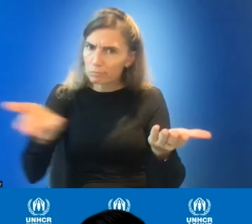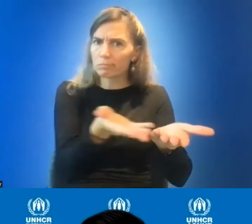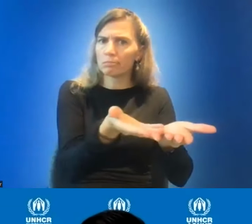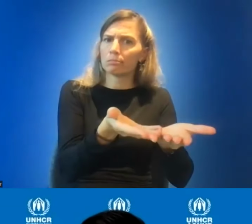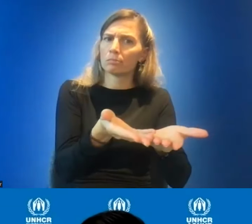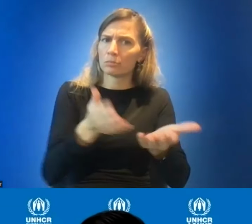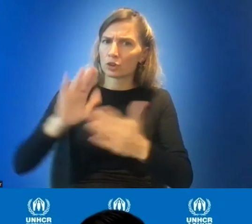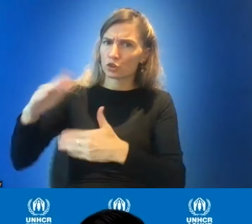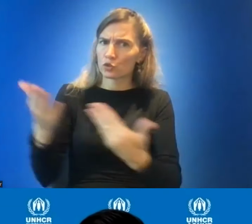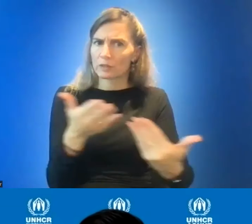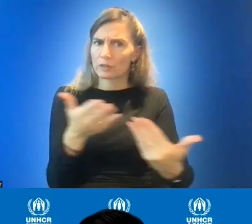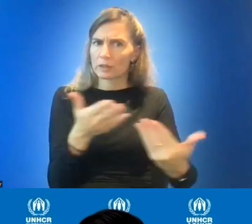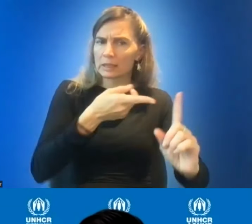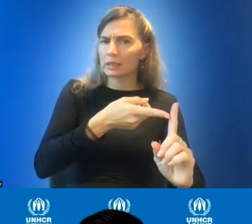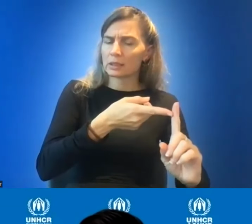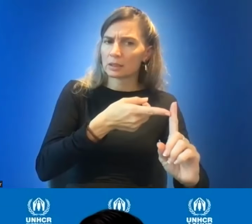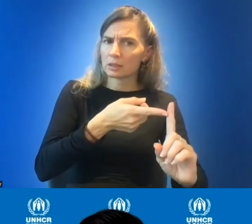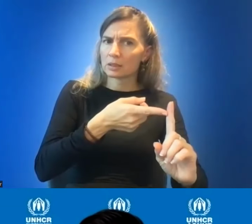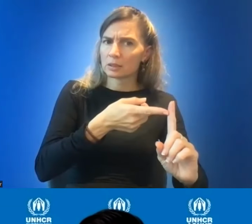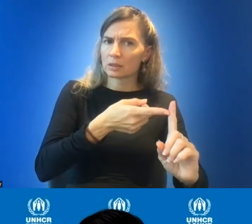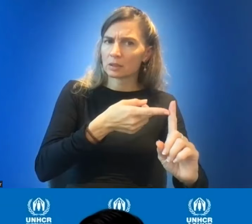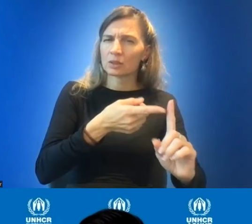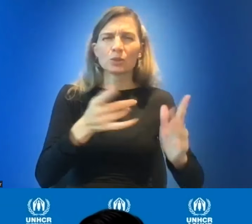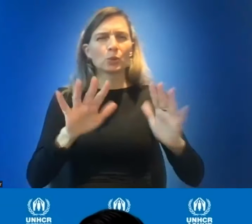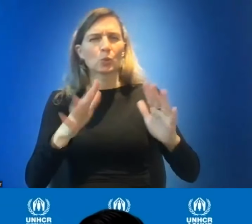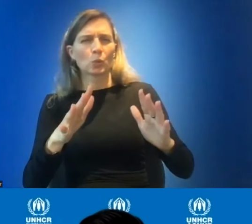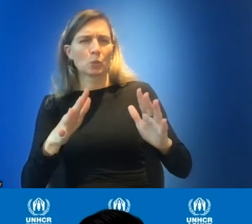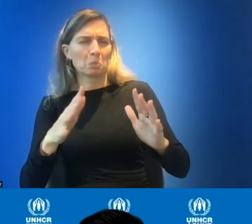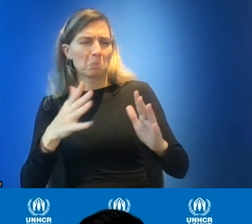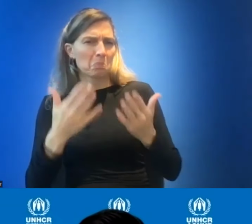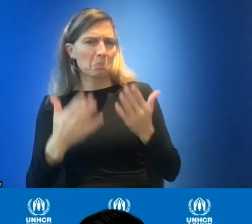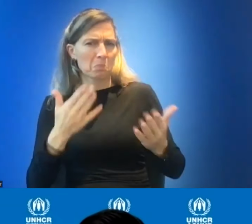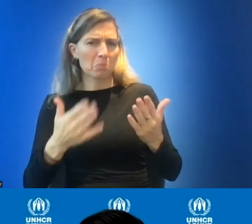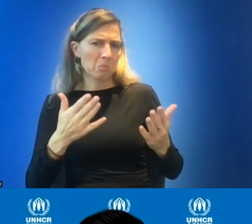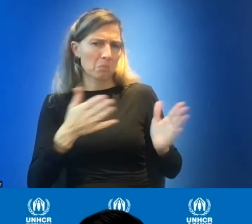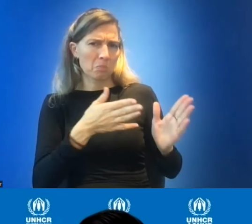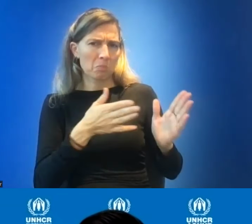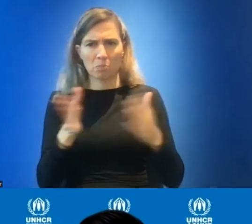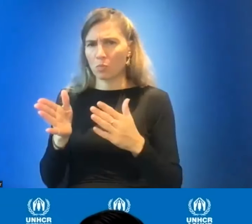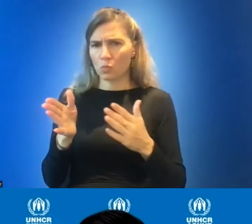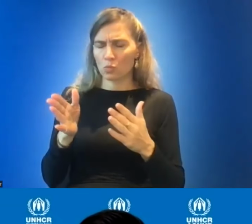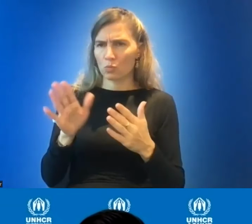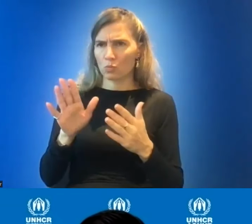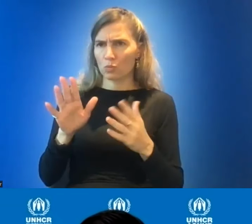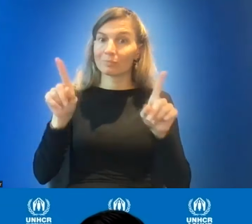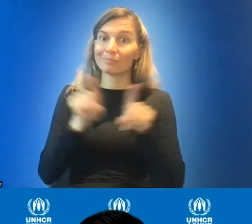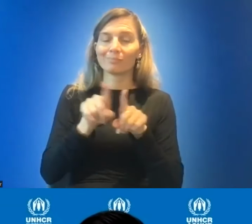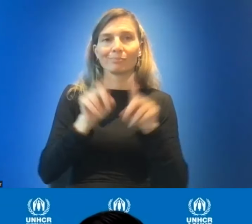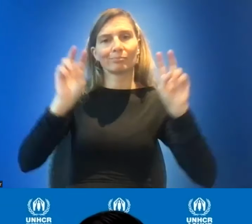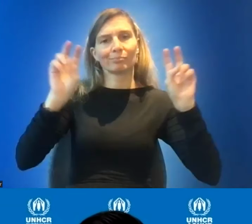translating this into human rights mechanisms, is there any advice you could give on which would